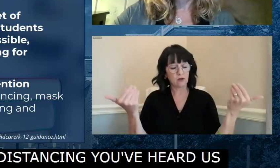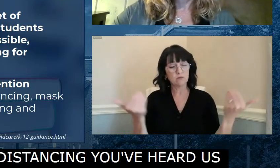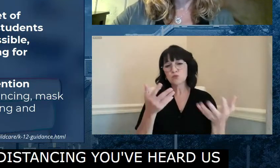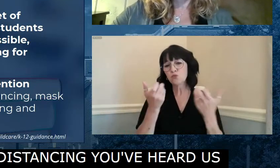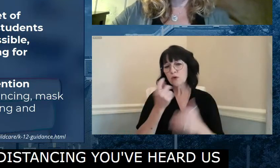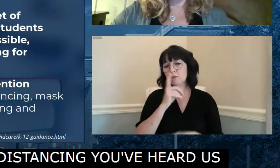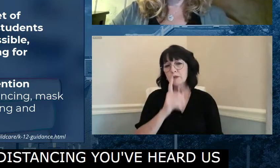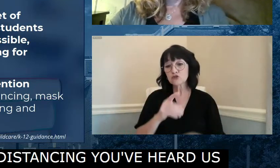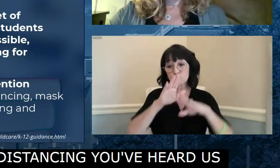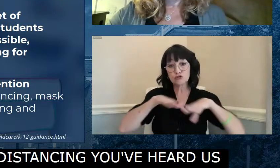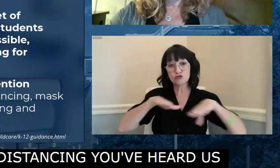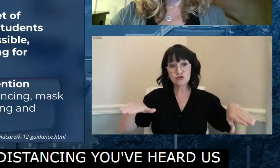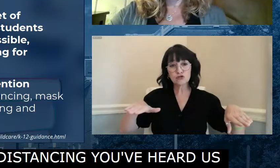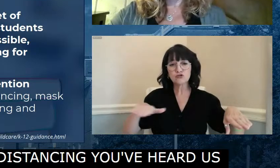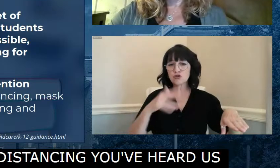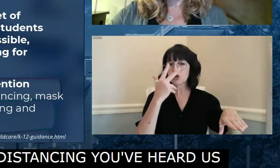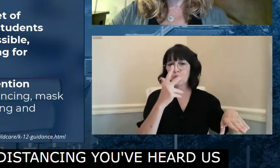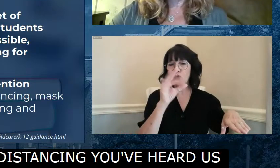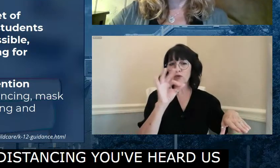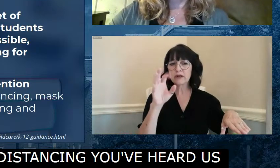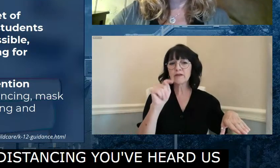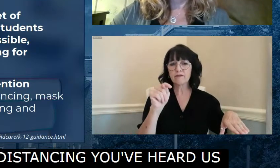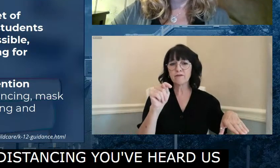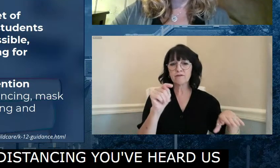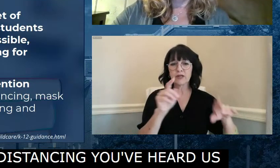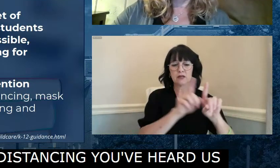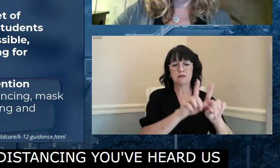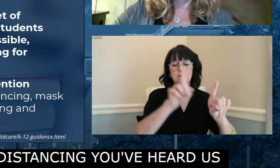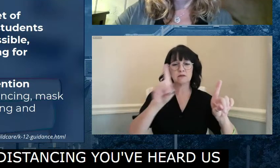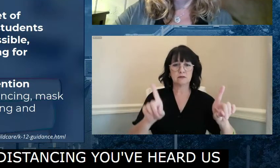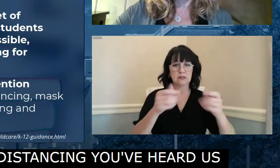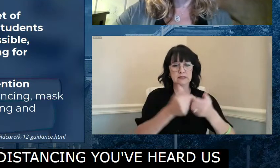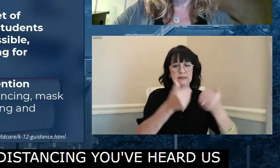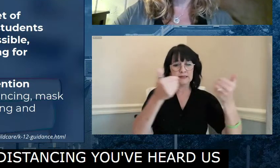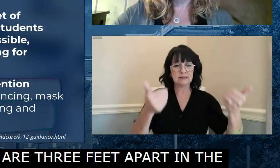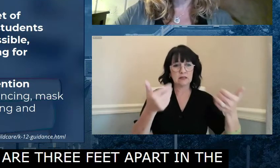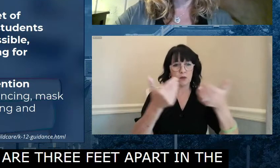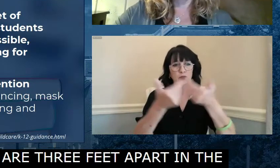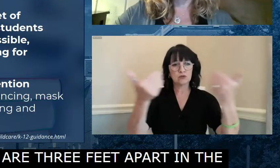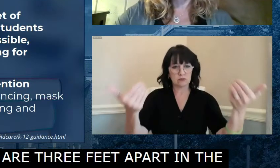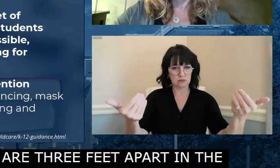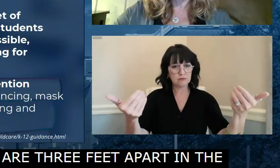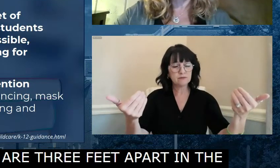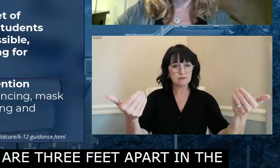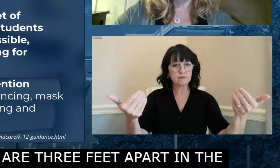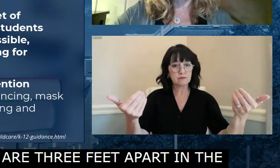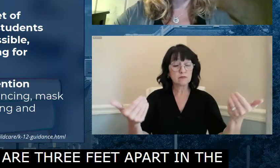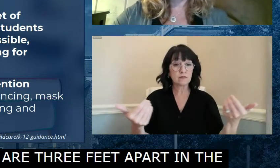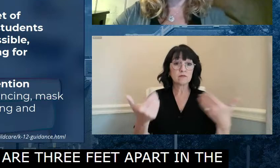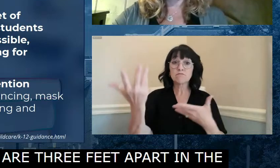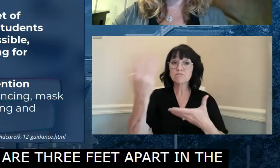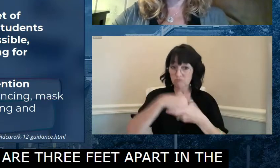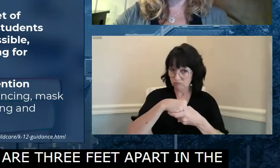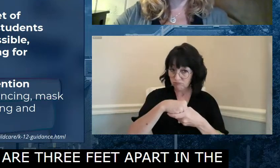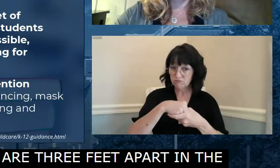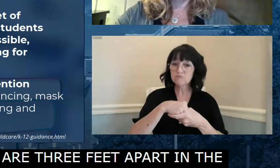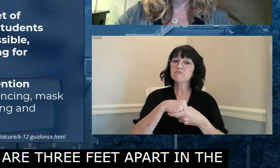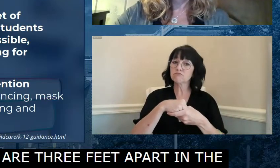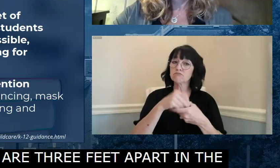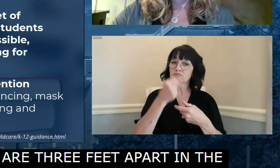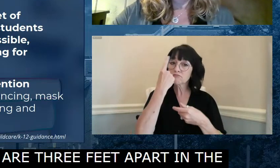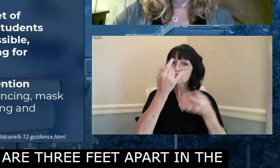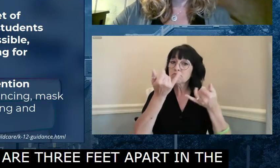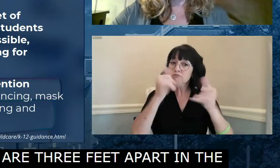apart in the school setting, and that includes wearing a mask at the same